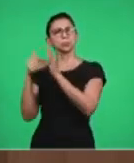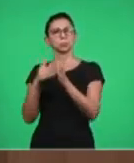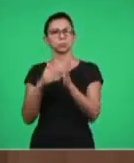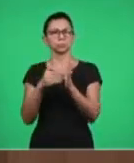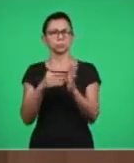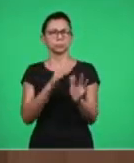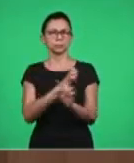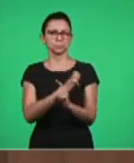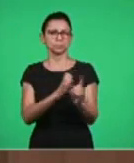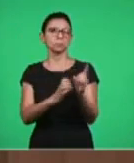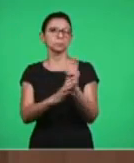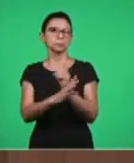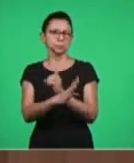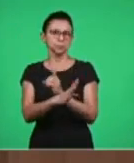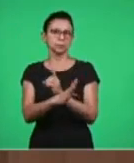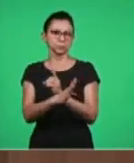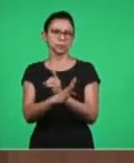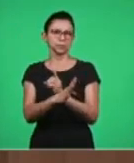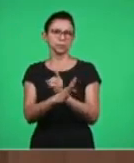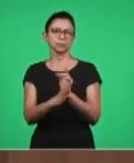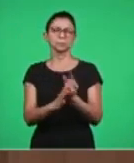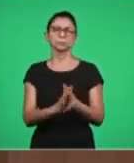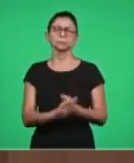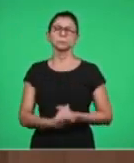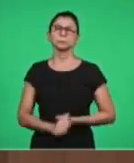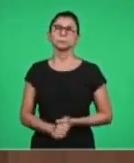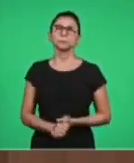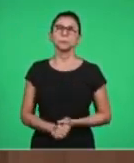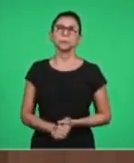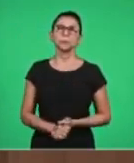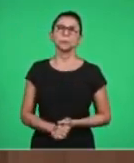of the last Sunday school that we had